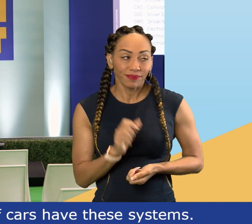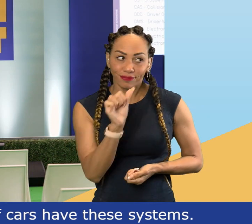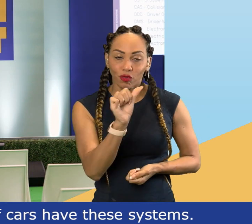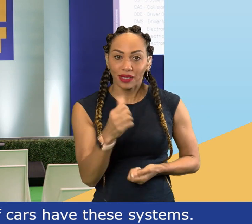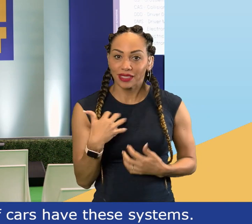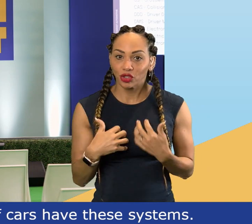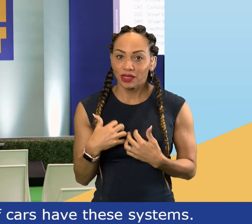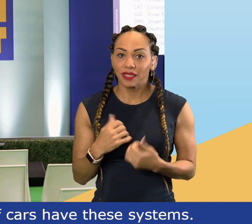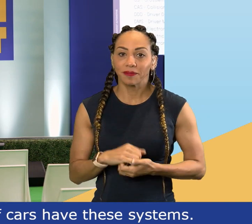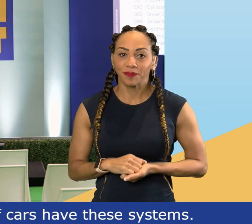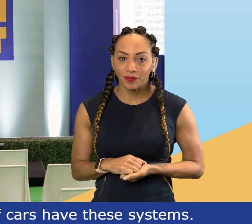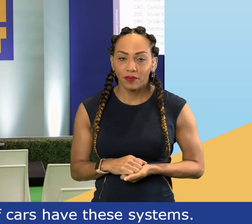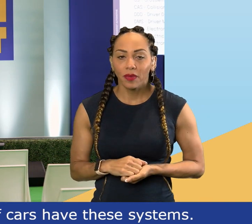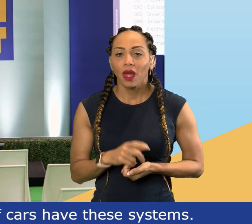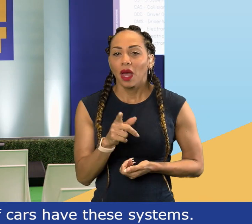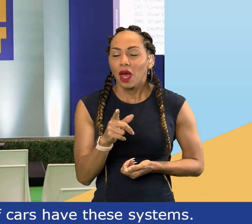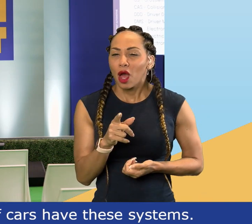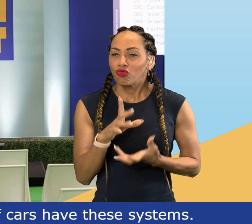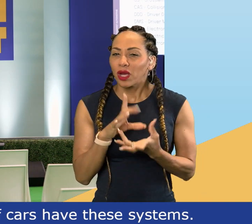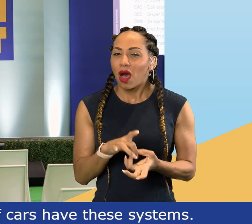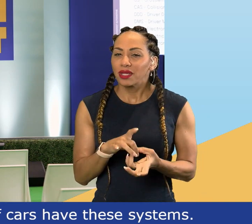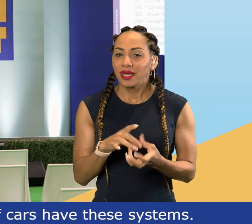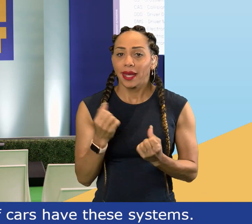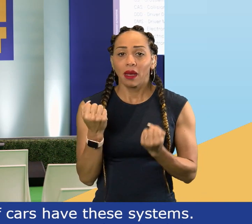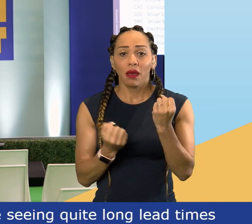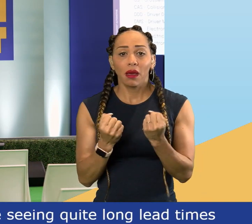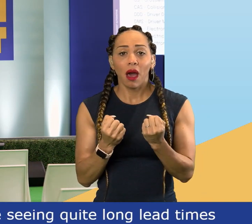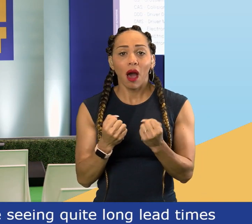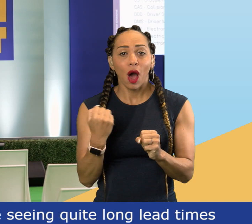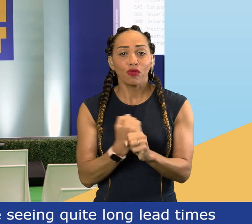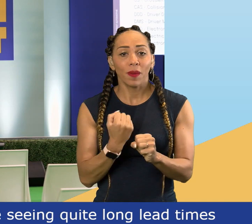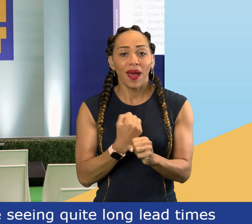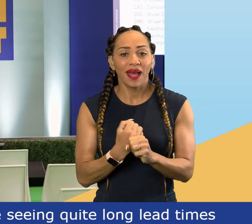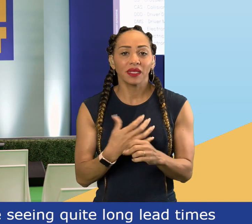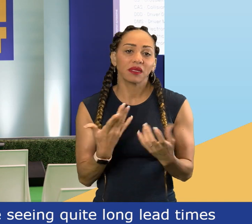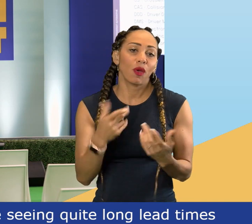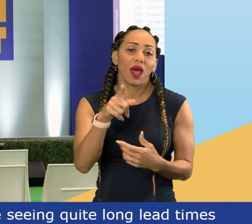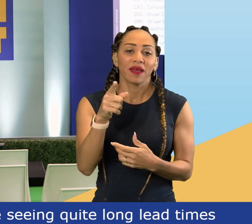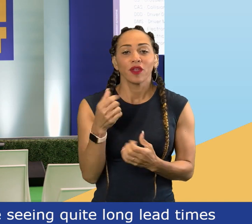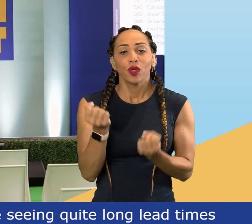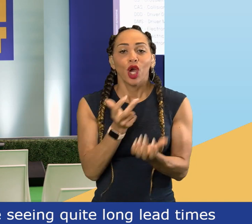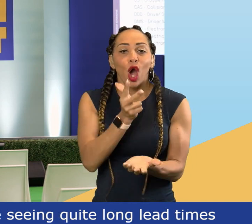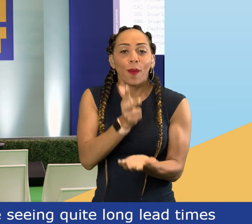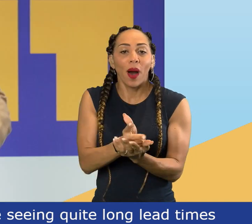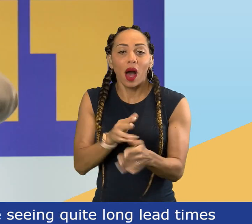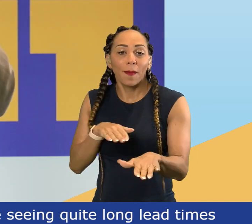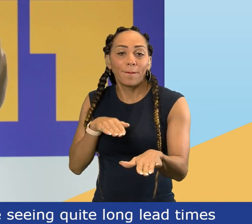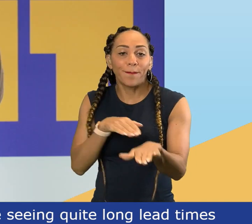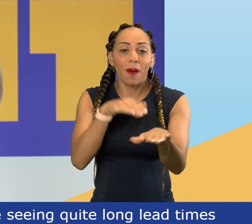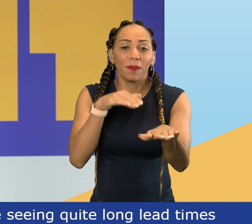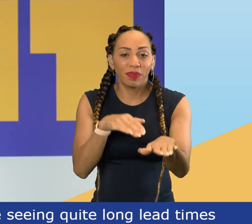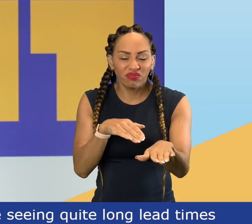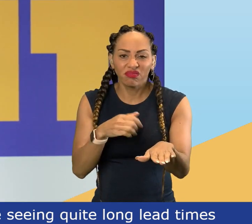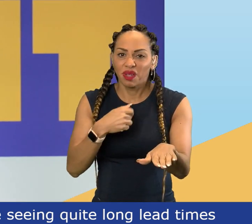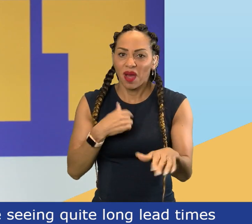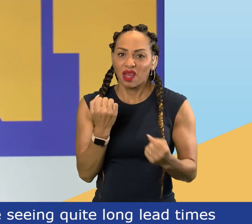lead times in terms of car repairs. So anyone who has a bump in a car park, something silly like that, the car can be off the road for quite a long time. And obviously, if your